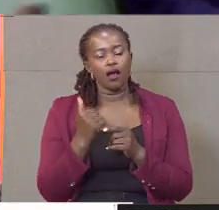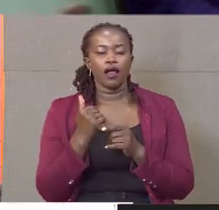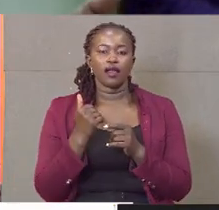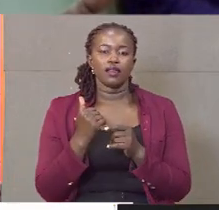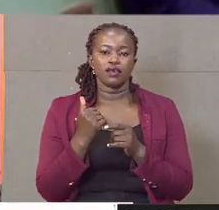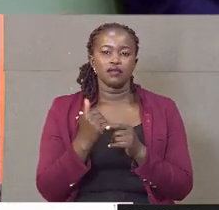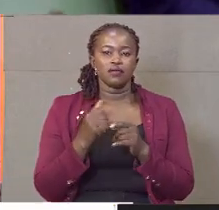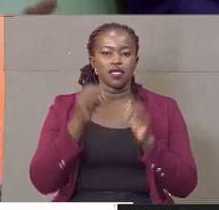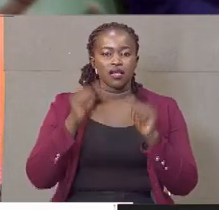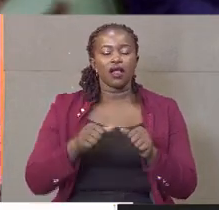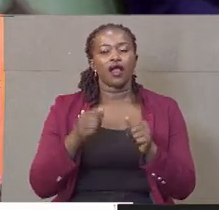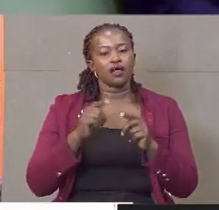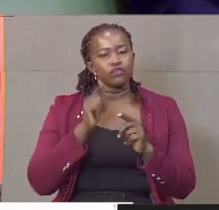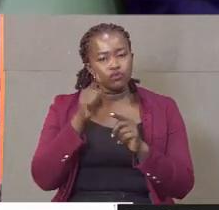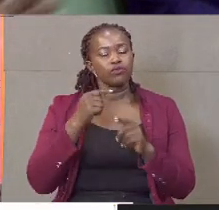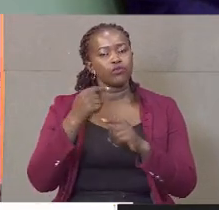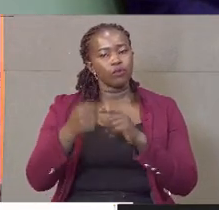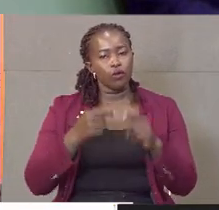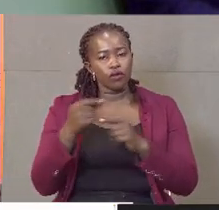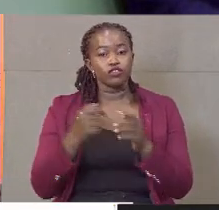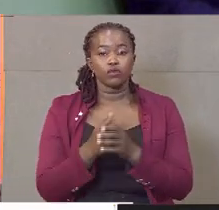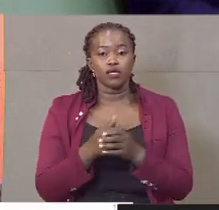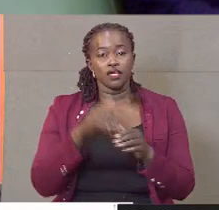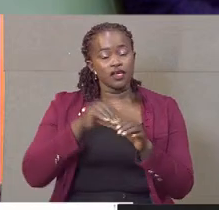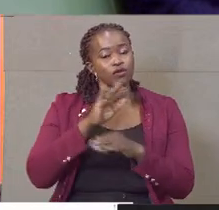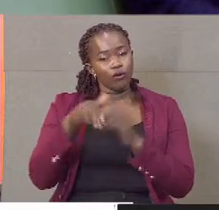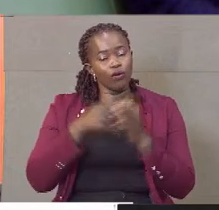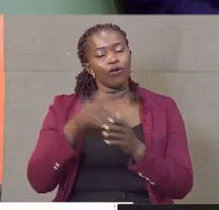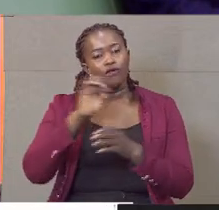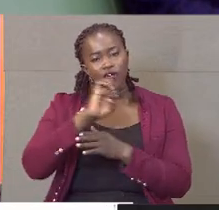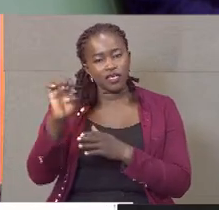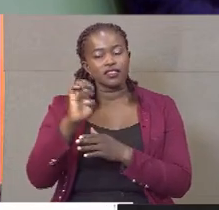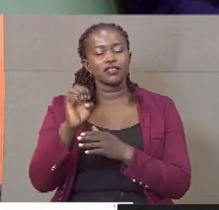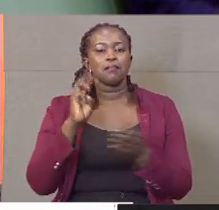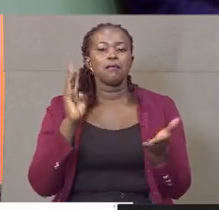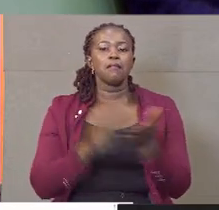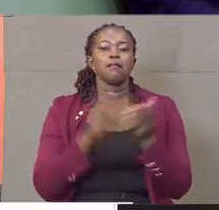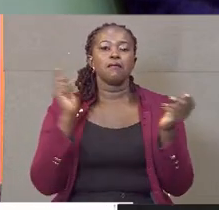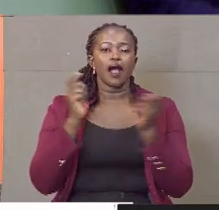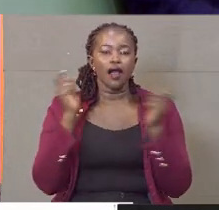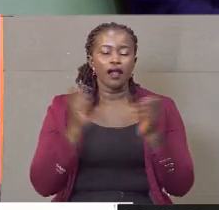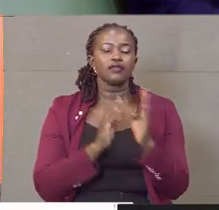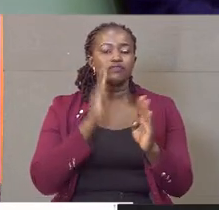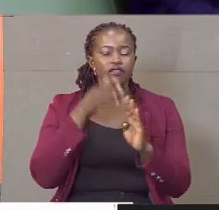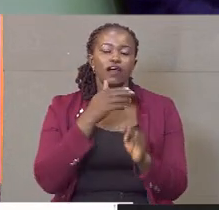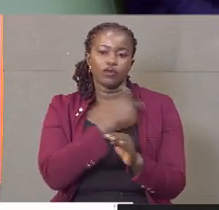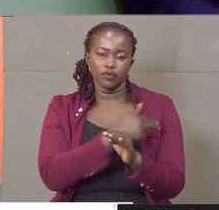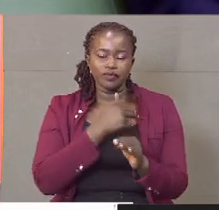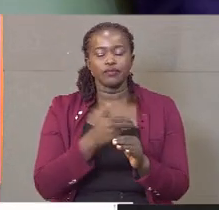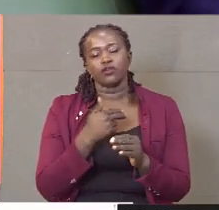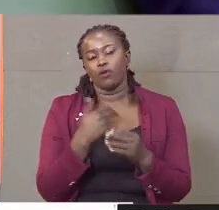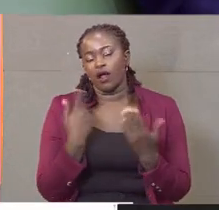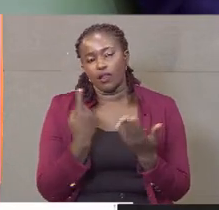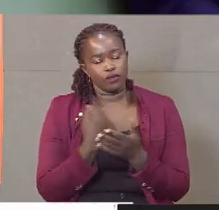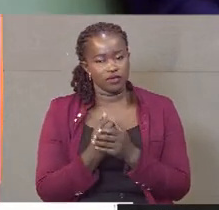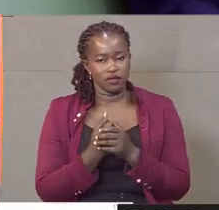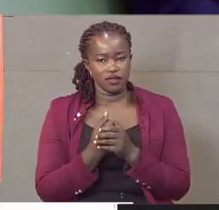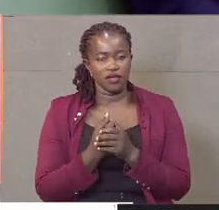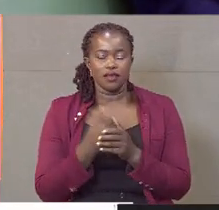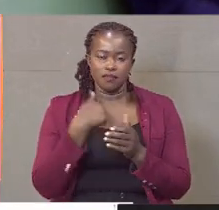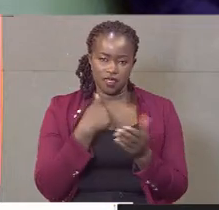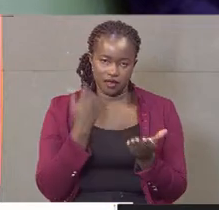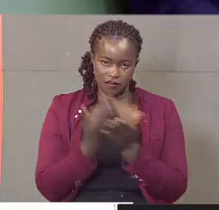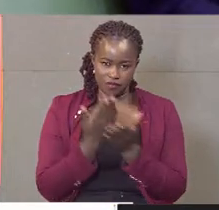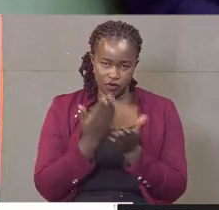would you leave out in the whole of the East Mbale Referral Hospital? I would implore